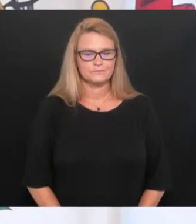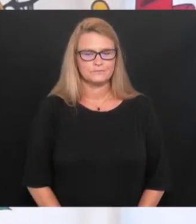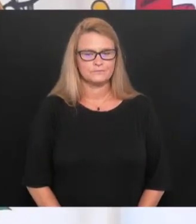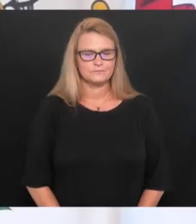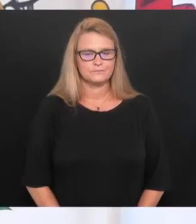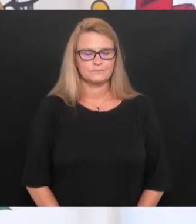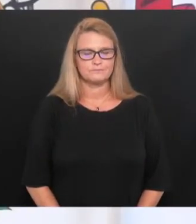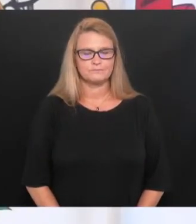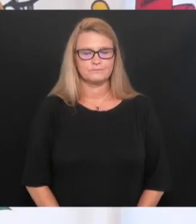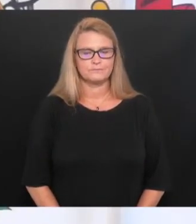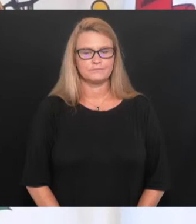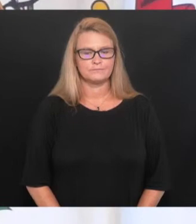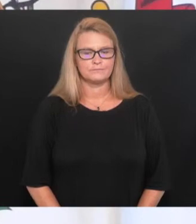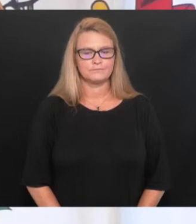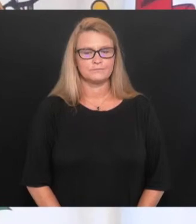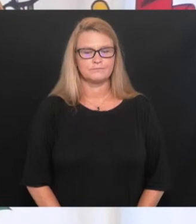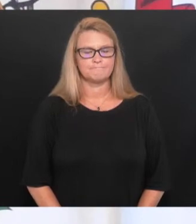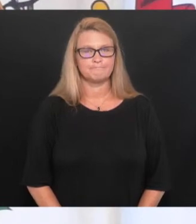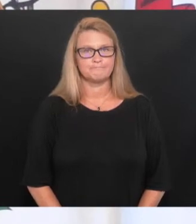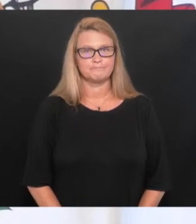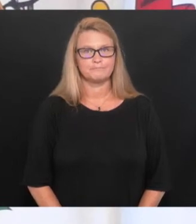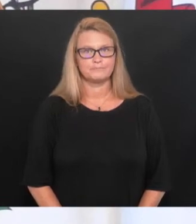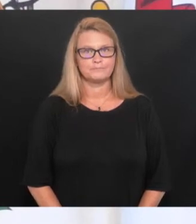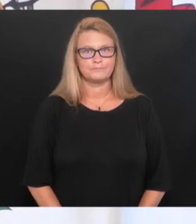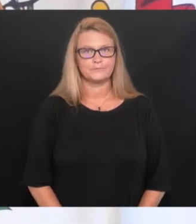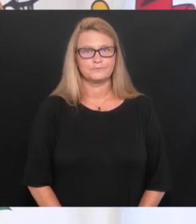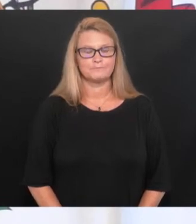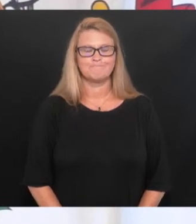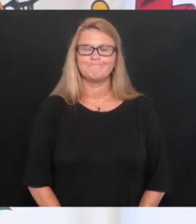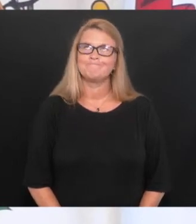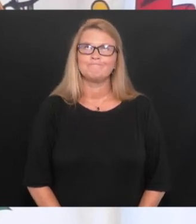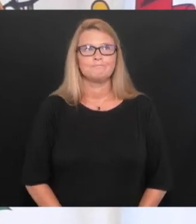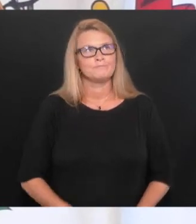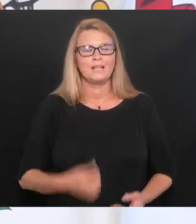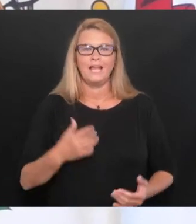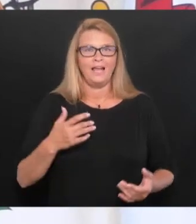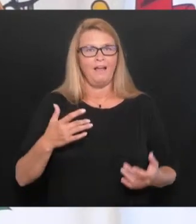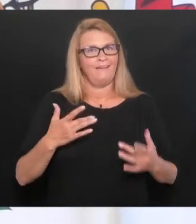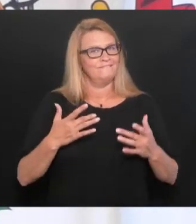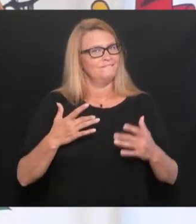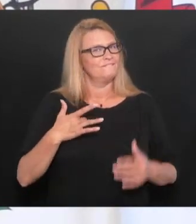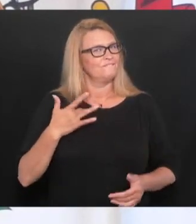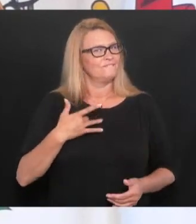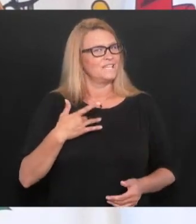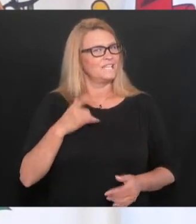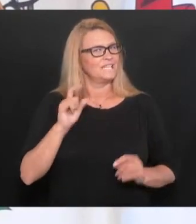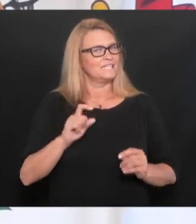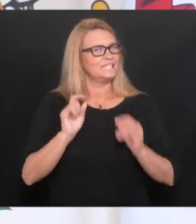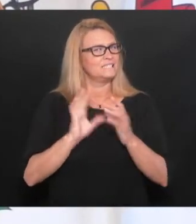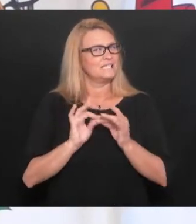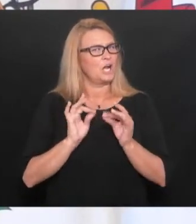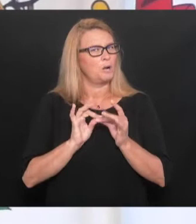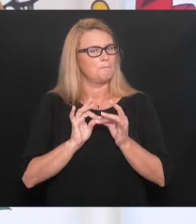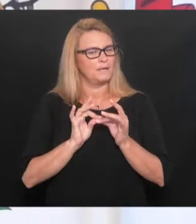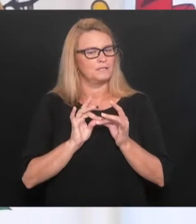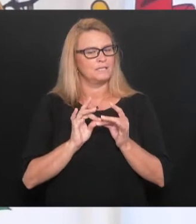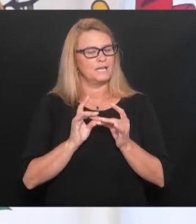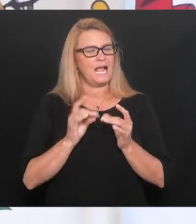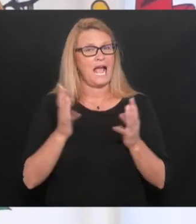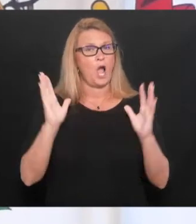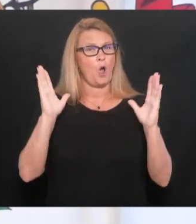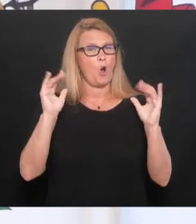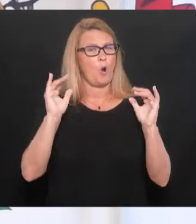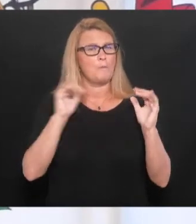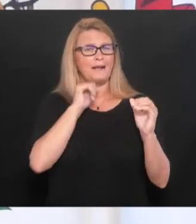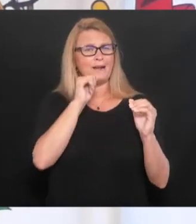Look, guys, I've got to say this, and I know I'm gonna get myself in trouble saying this,